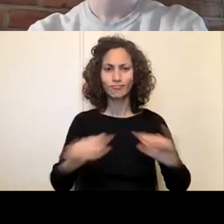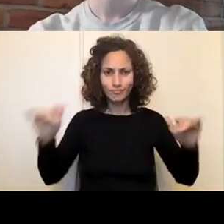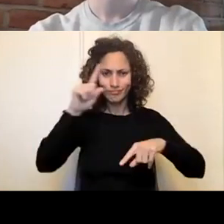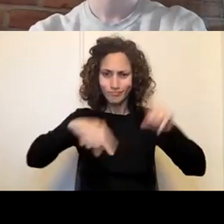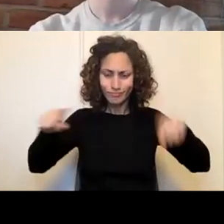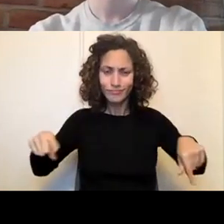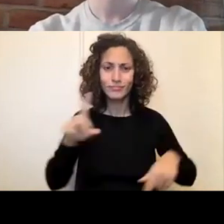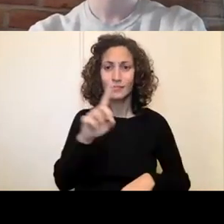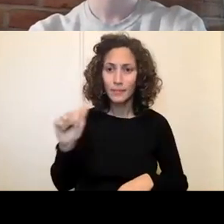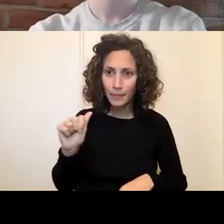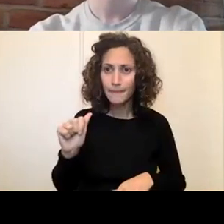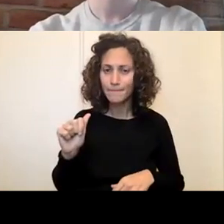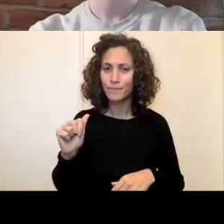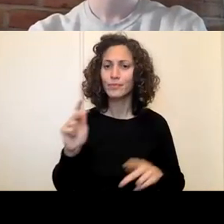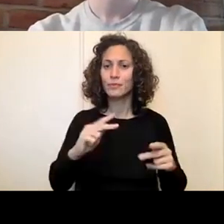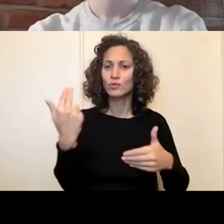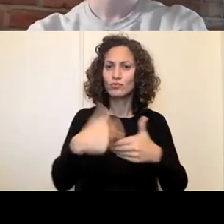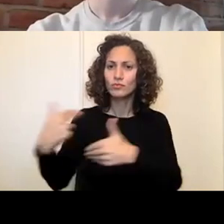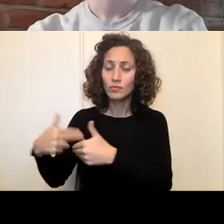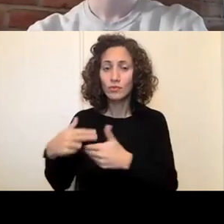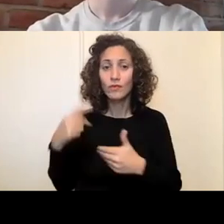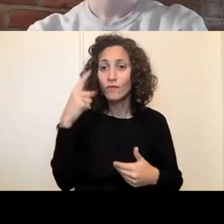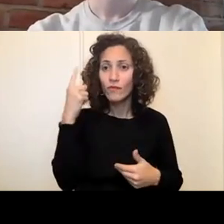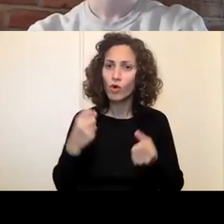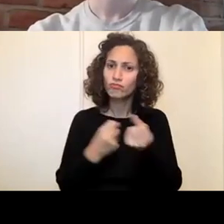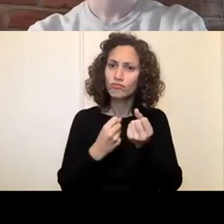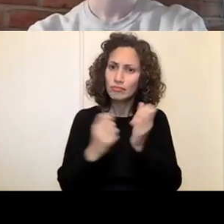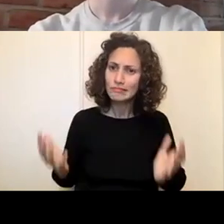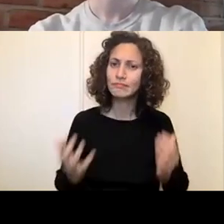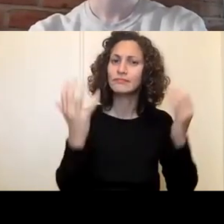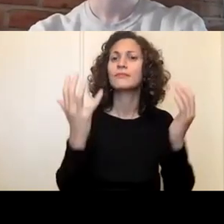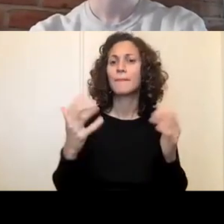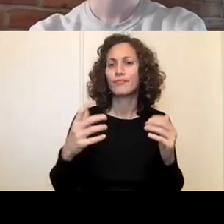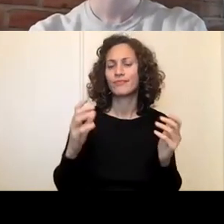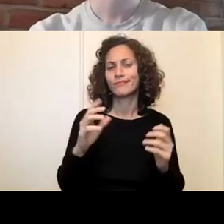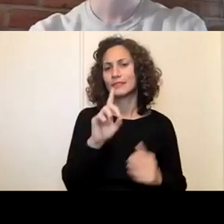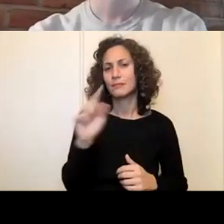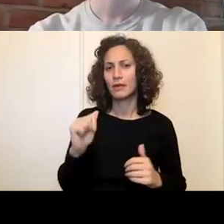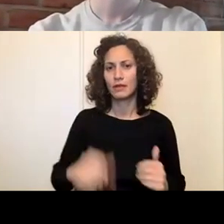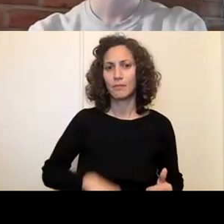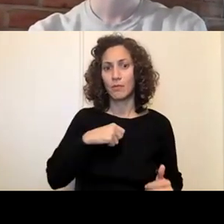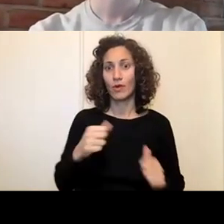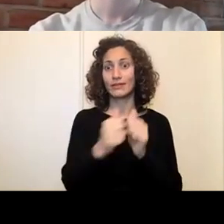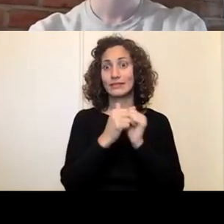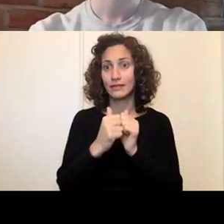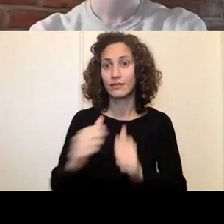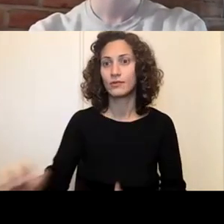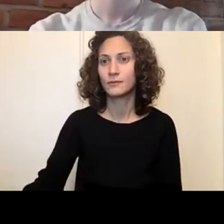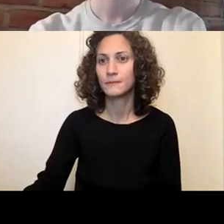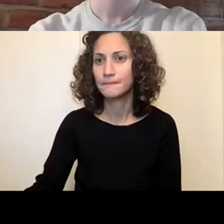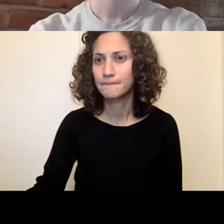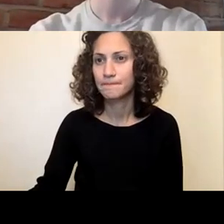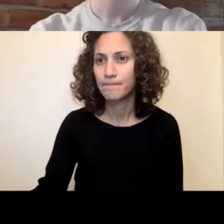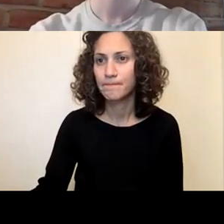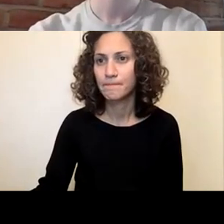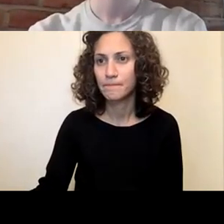are all on a mission to elevate disability pride together. And before we start the event,